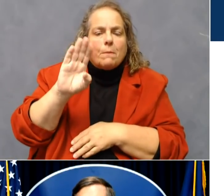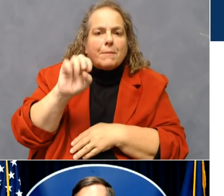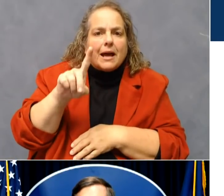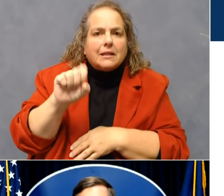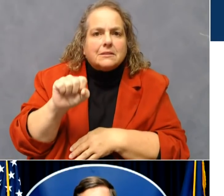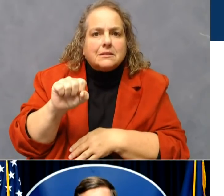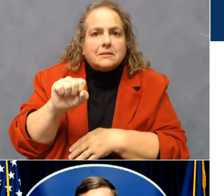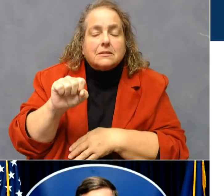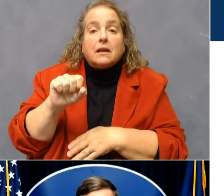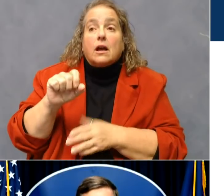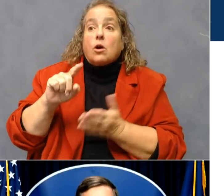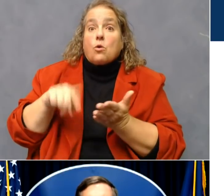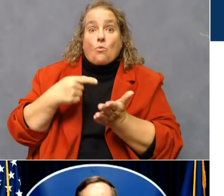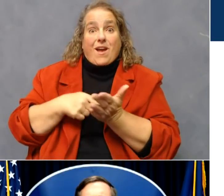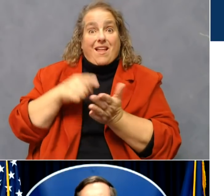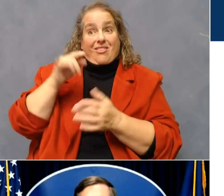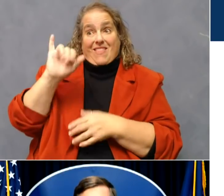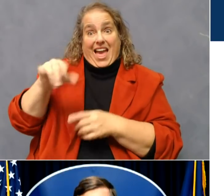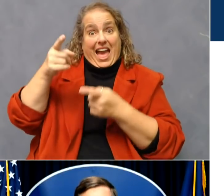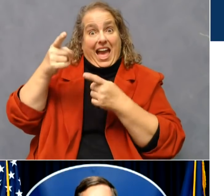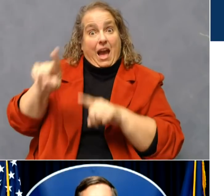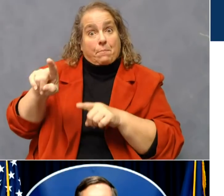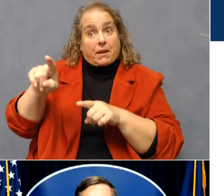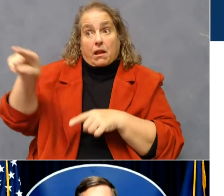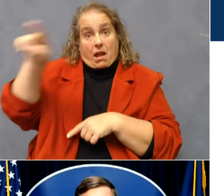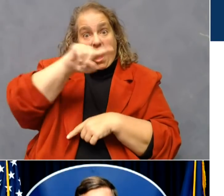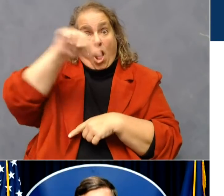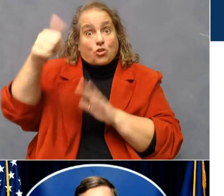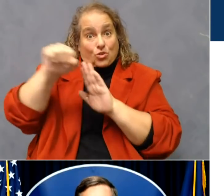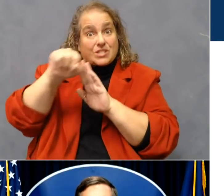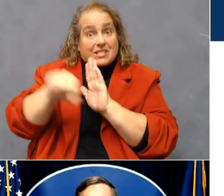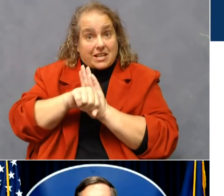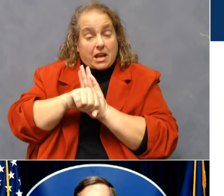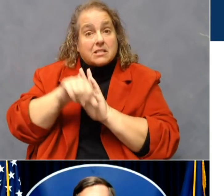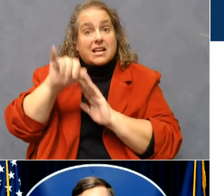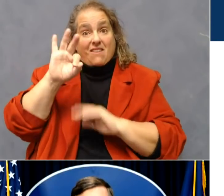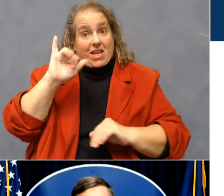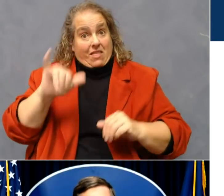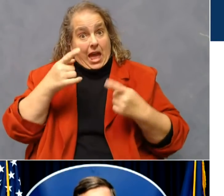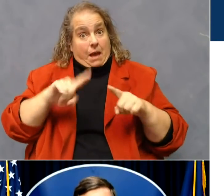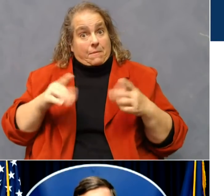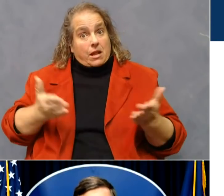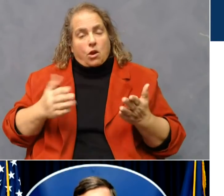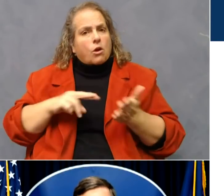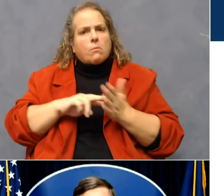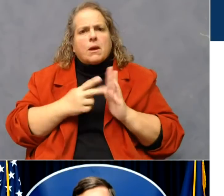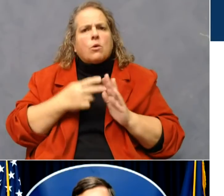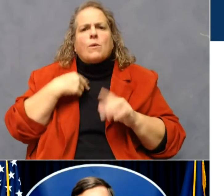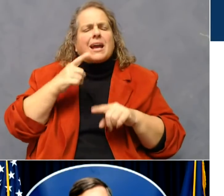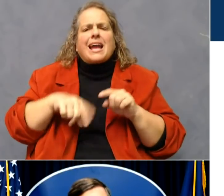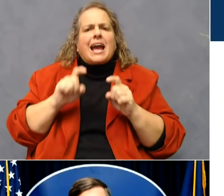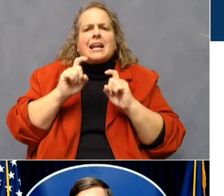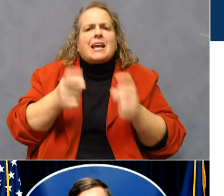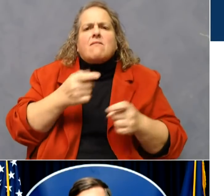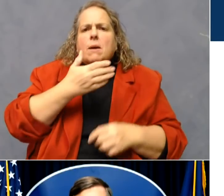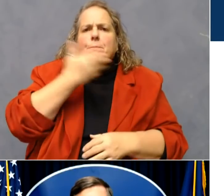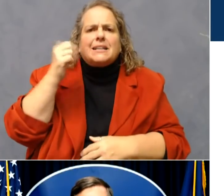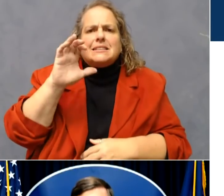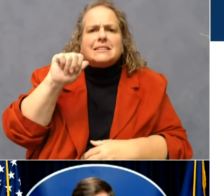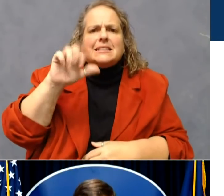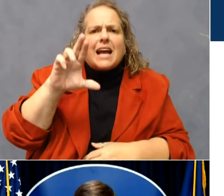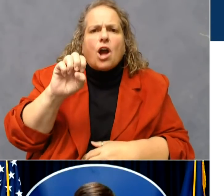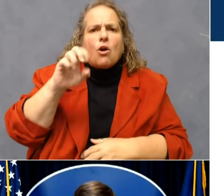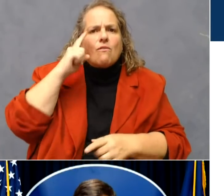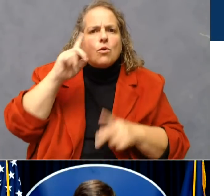intensive care that some patients need. And again, you lose more people, you have more fatalities than we have